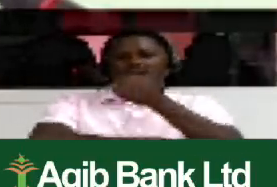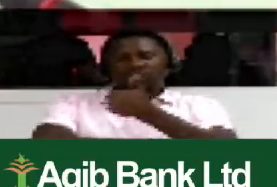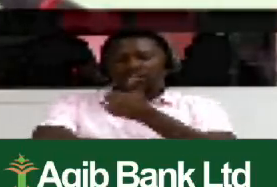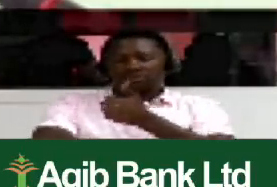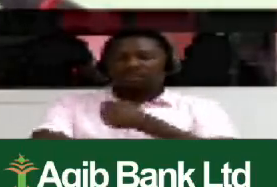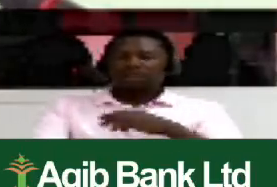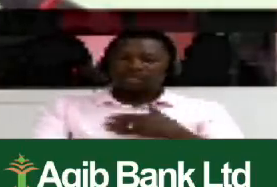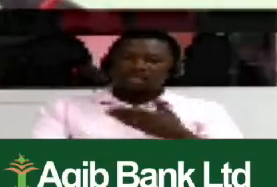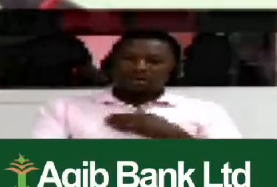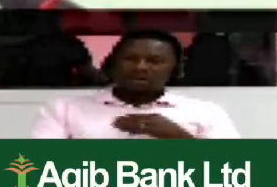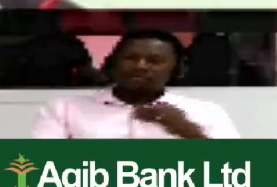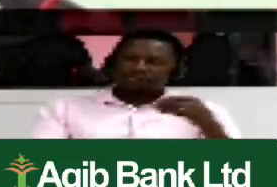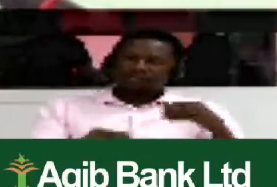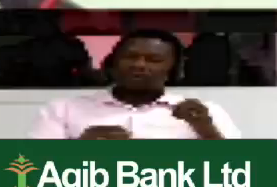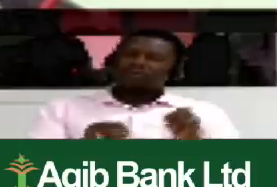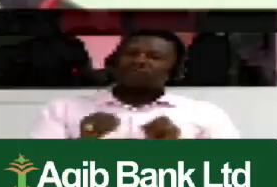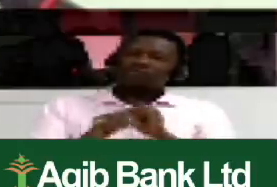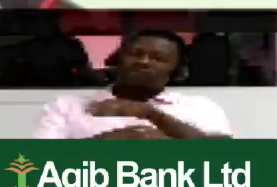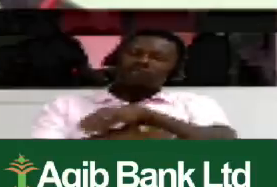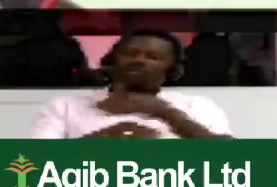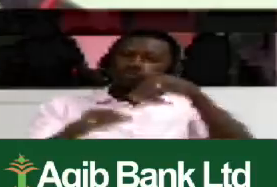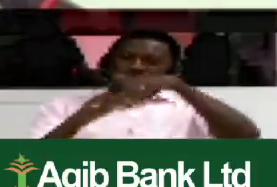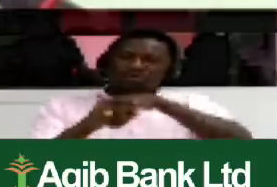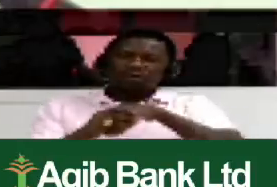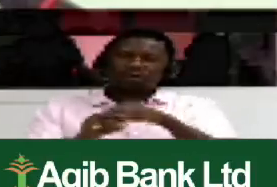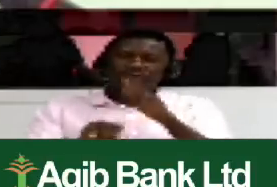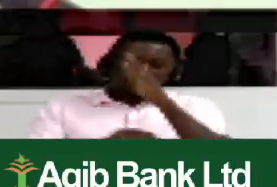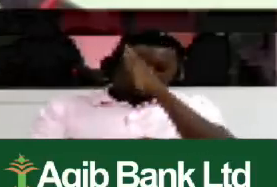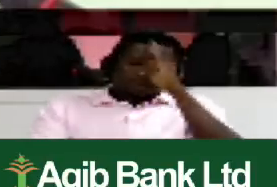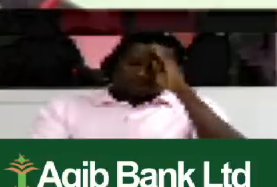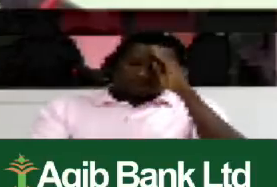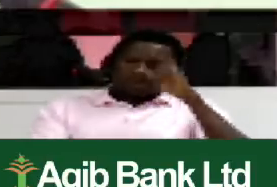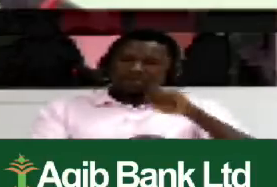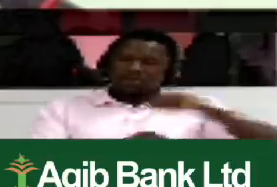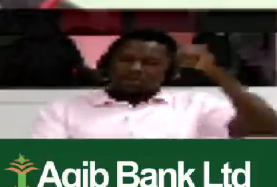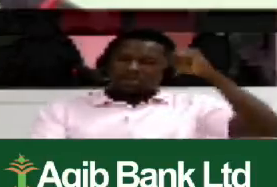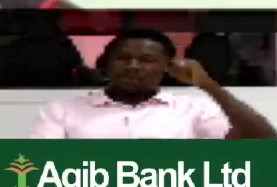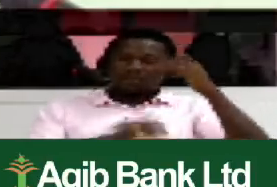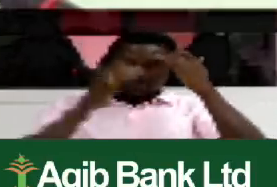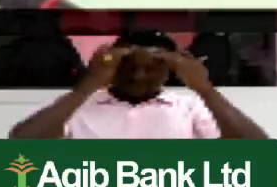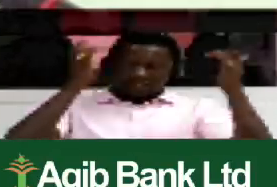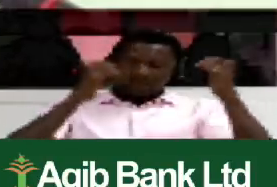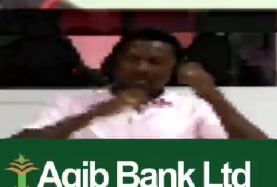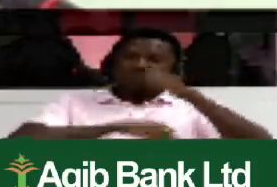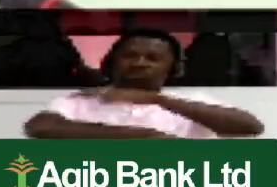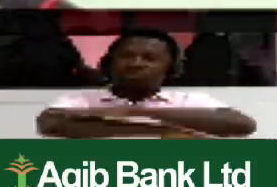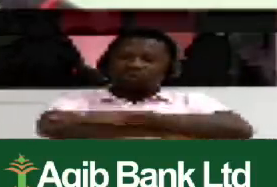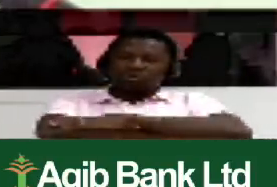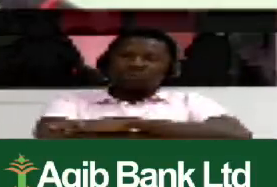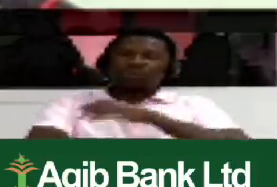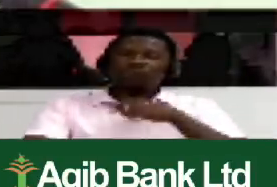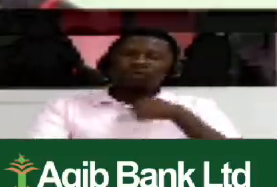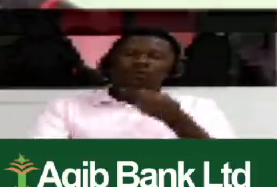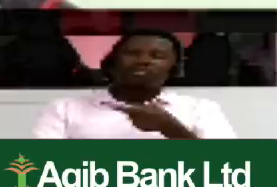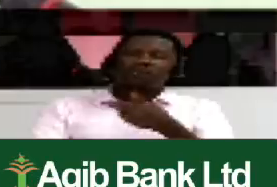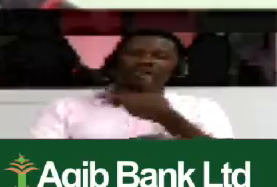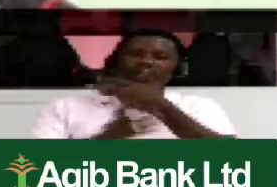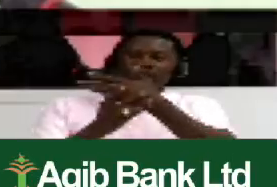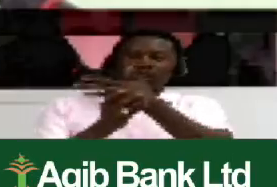at Brikama Secondary Technical School from 1988 to